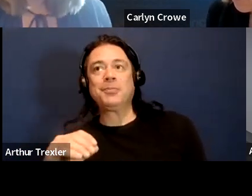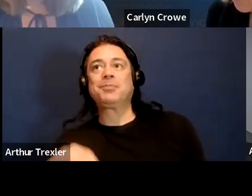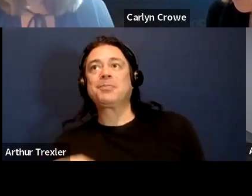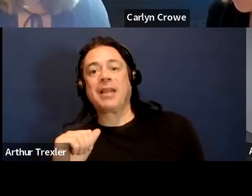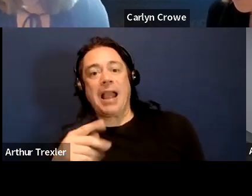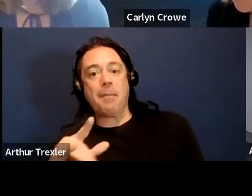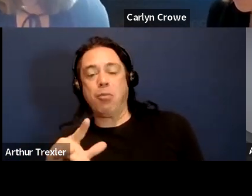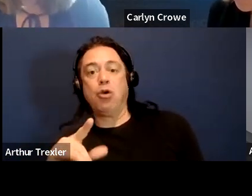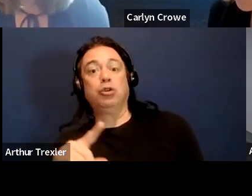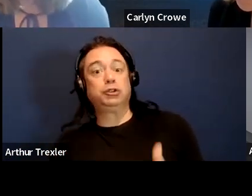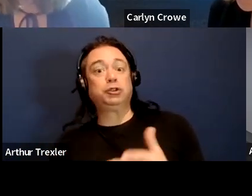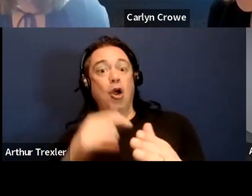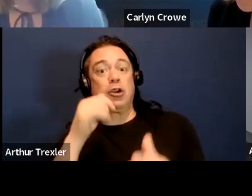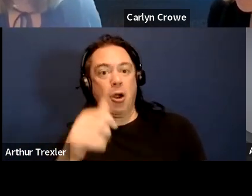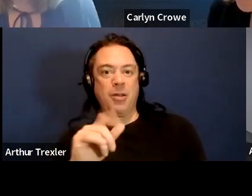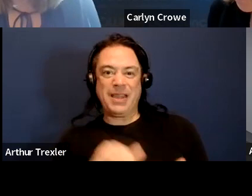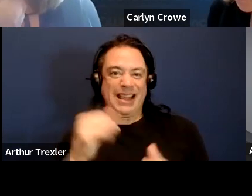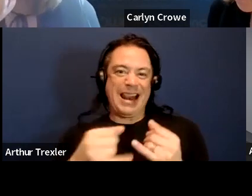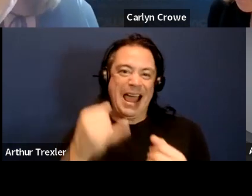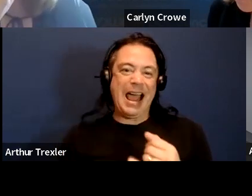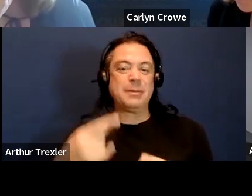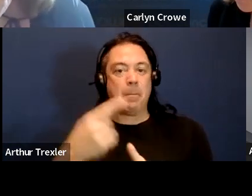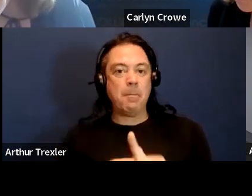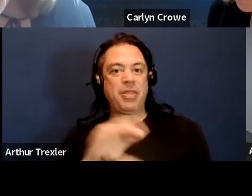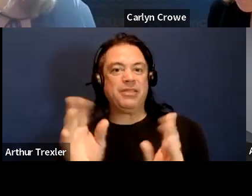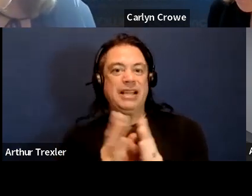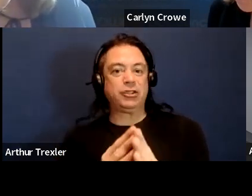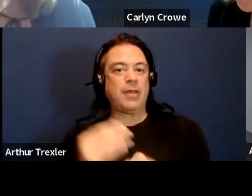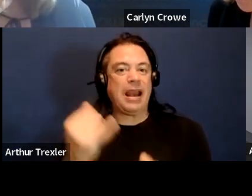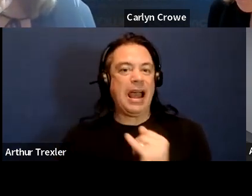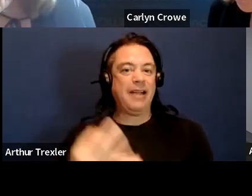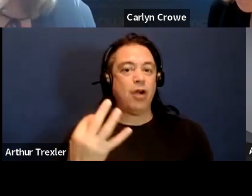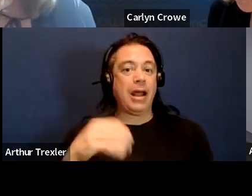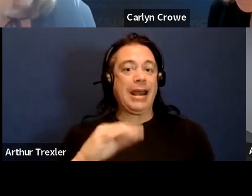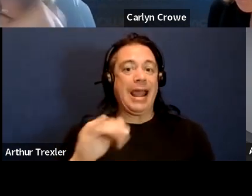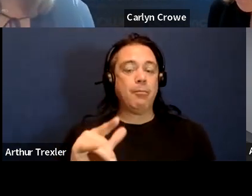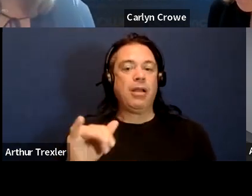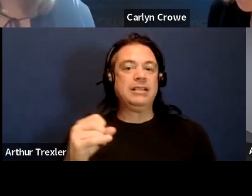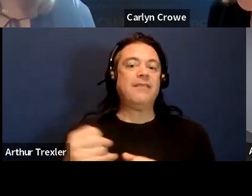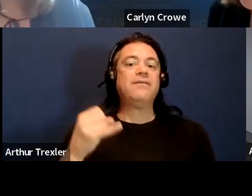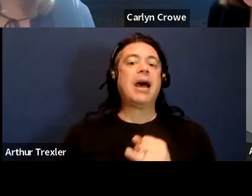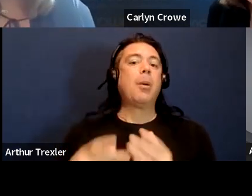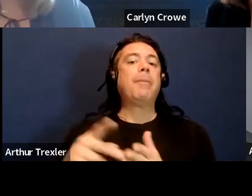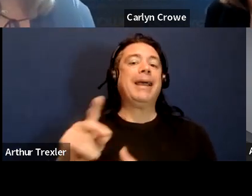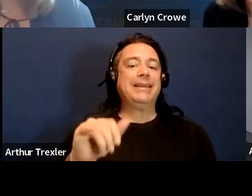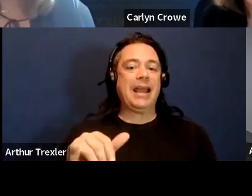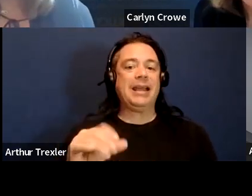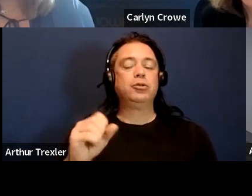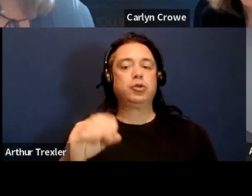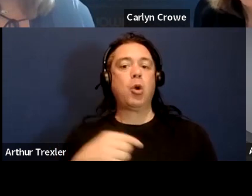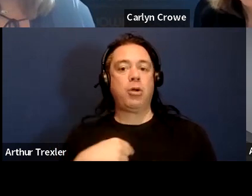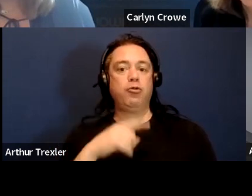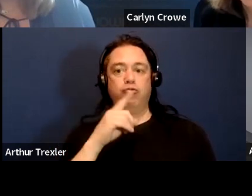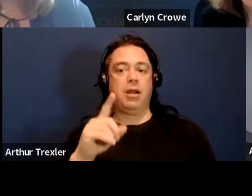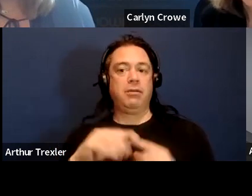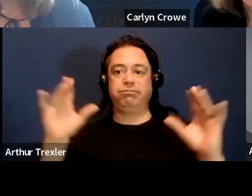April starts tomorrow, and that is the last month of session. The last Friday in April is the final paid day. So we really are